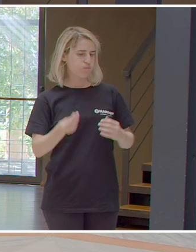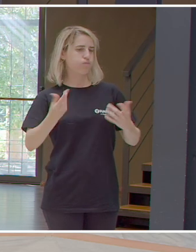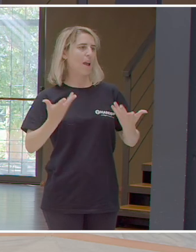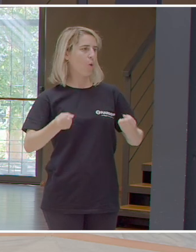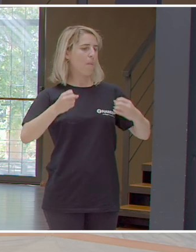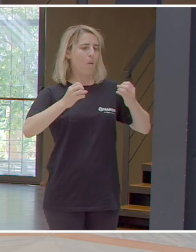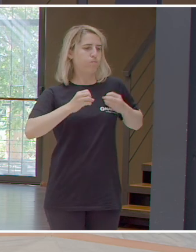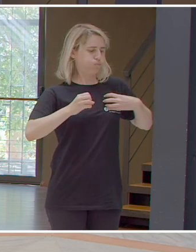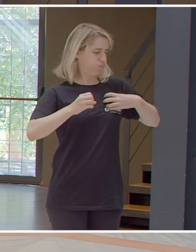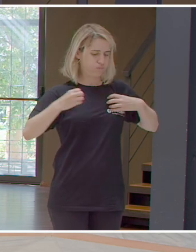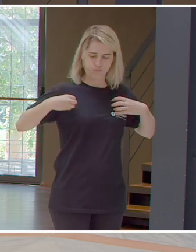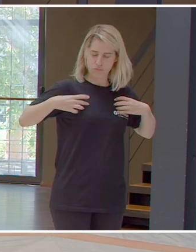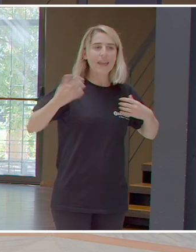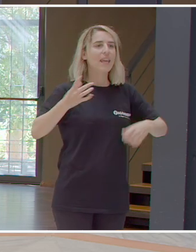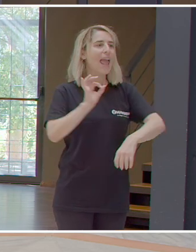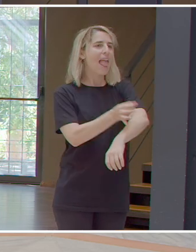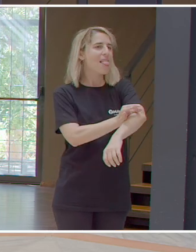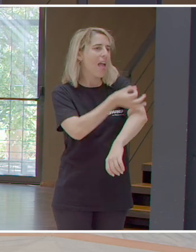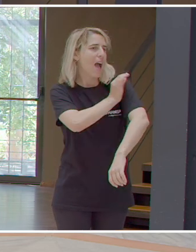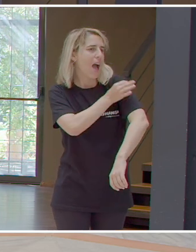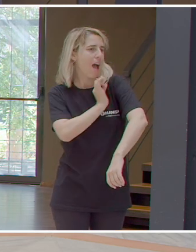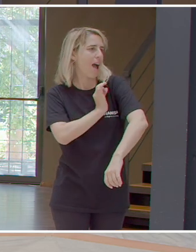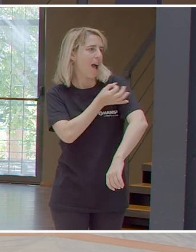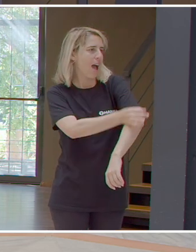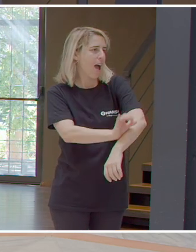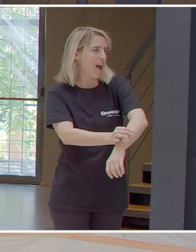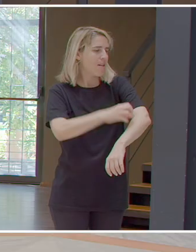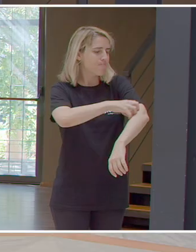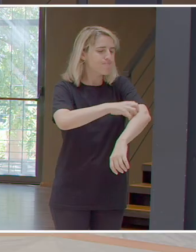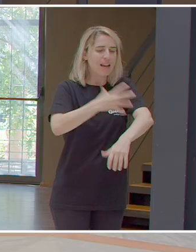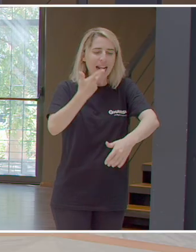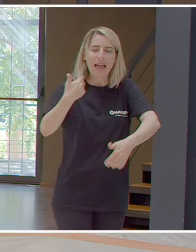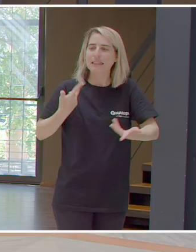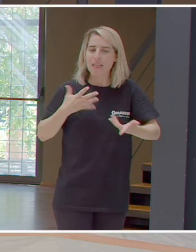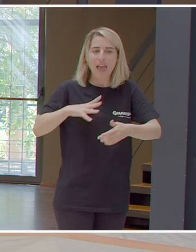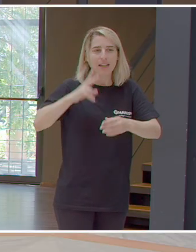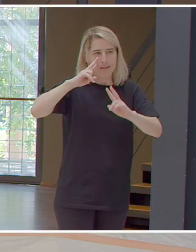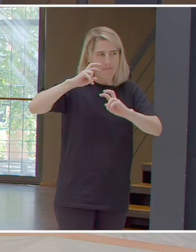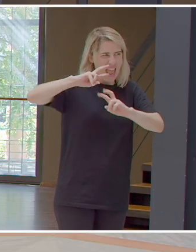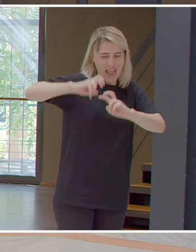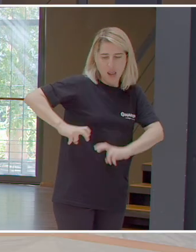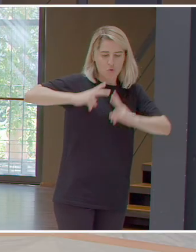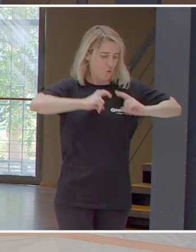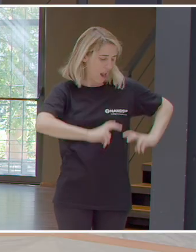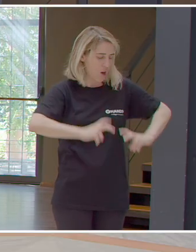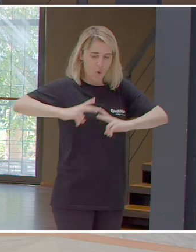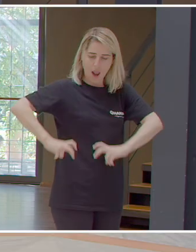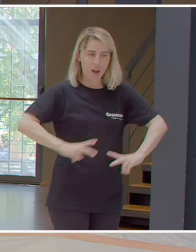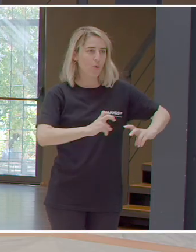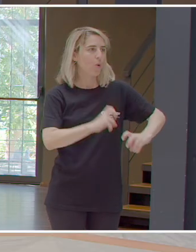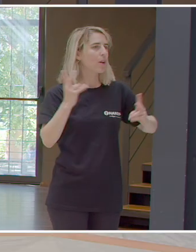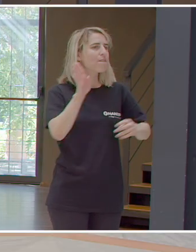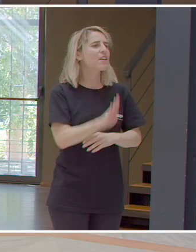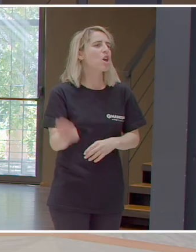or having a weird mole or going to your routine coloscopy, getting a polyp